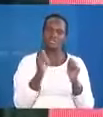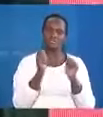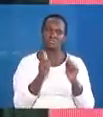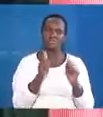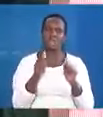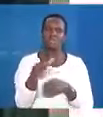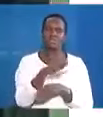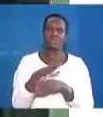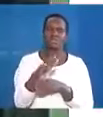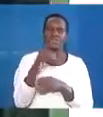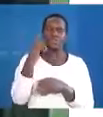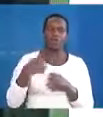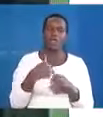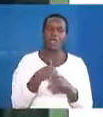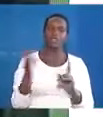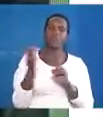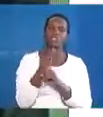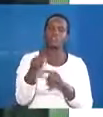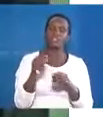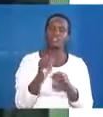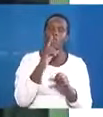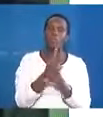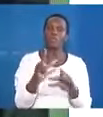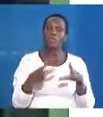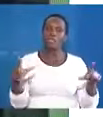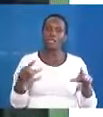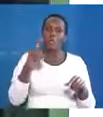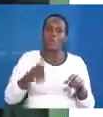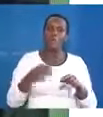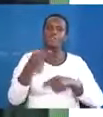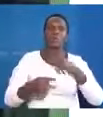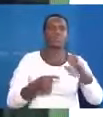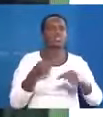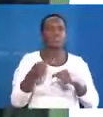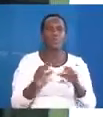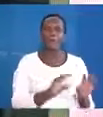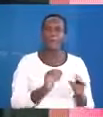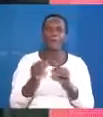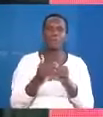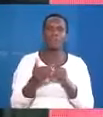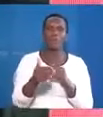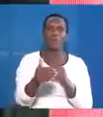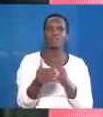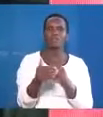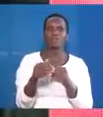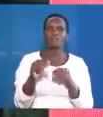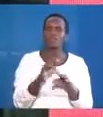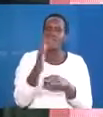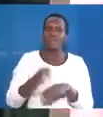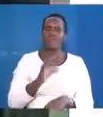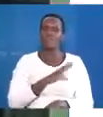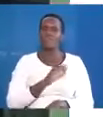going. You've got to keep going, keep moving forward, never fearing what